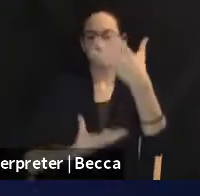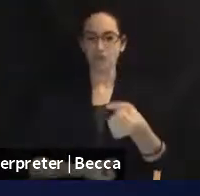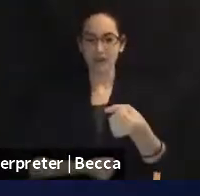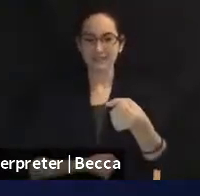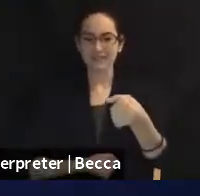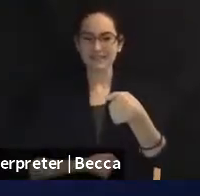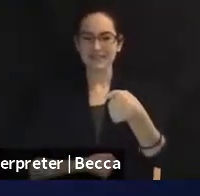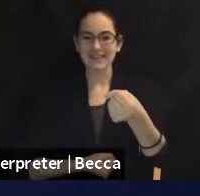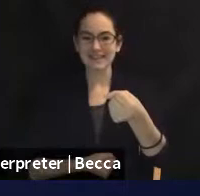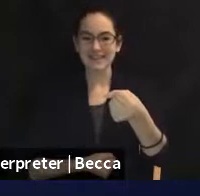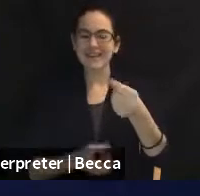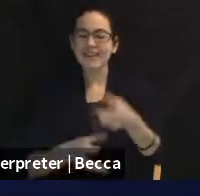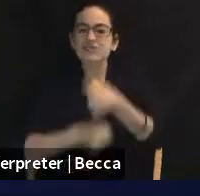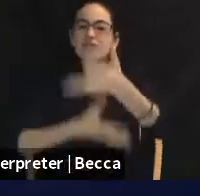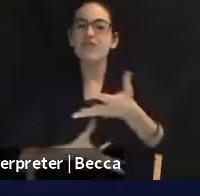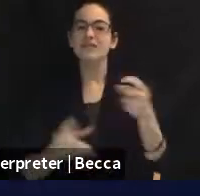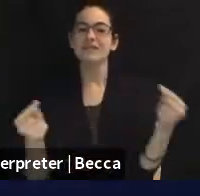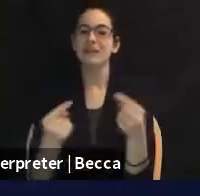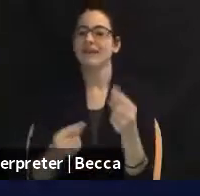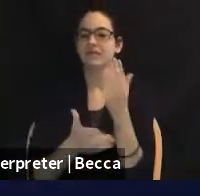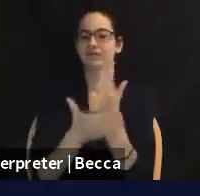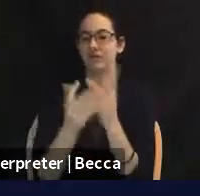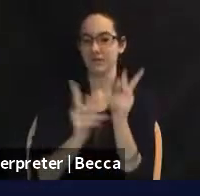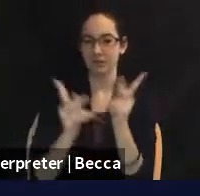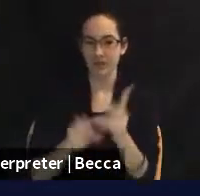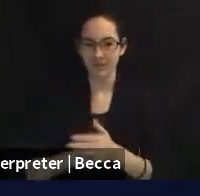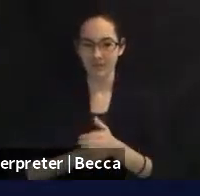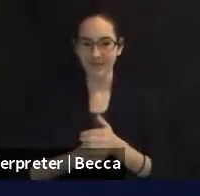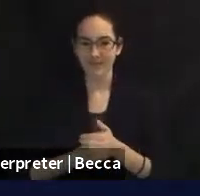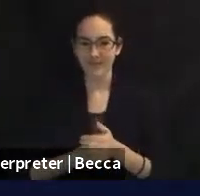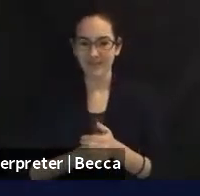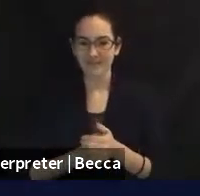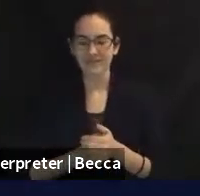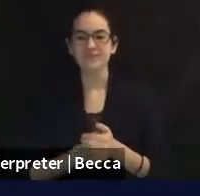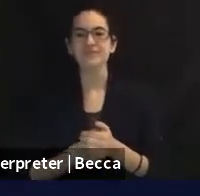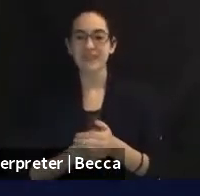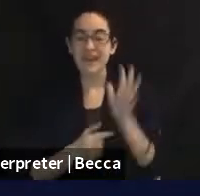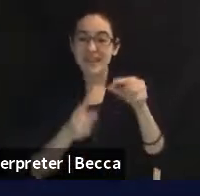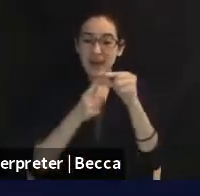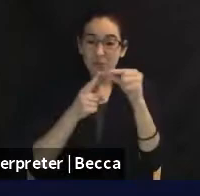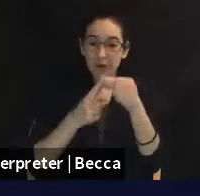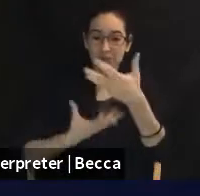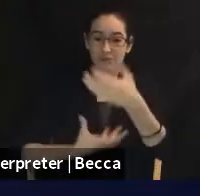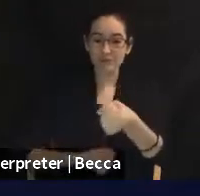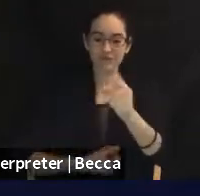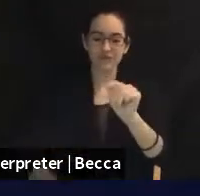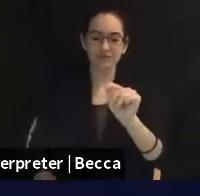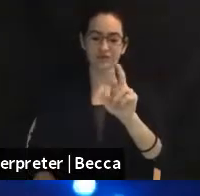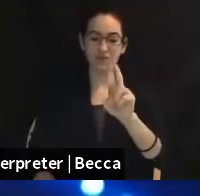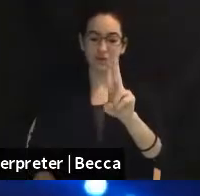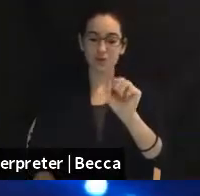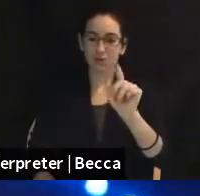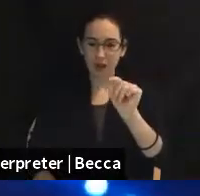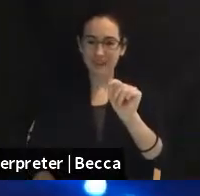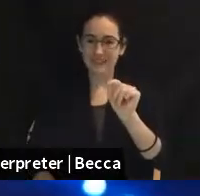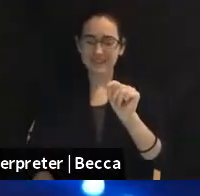it evokes pain for some of us. It evokes a lack of confidence. And this word trust, it's hard to come by trust. It's